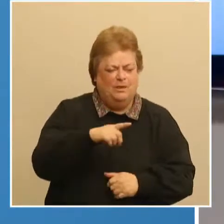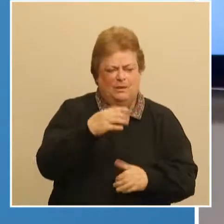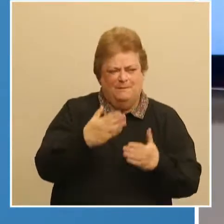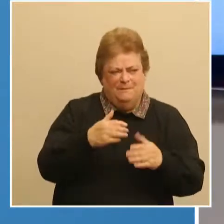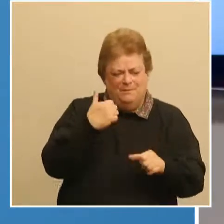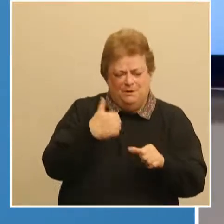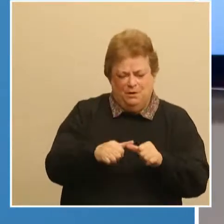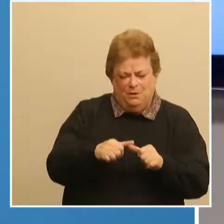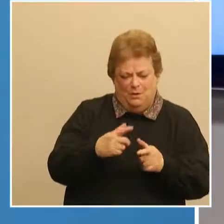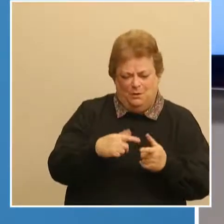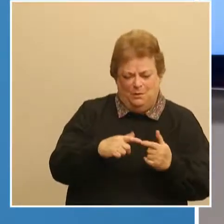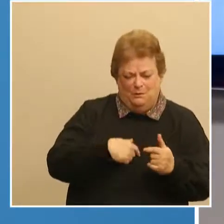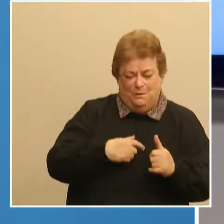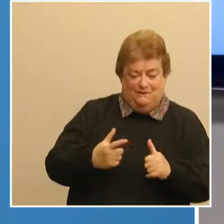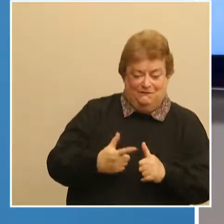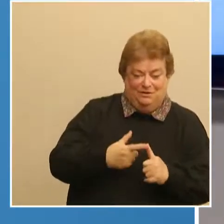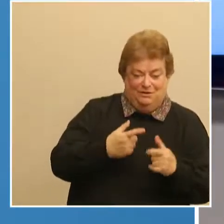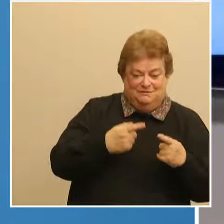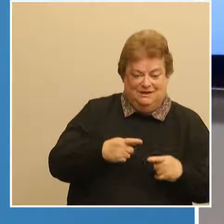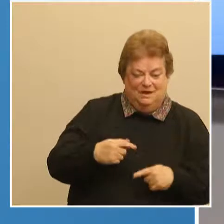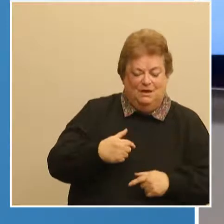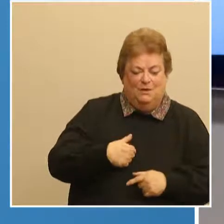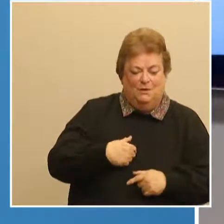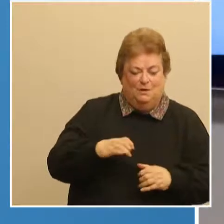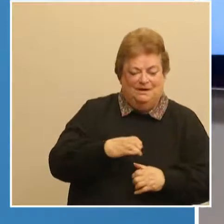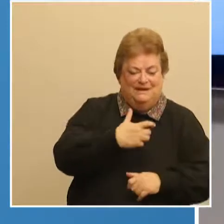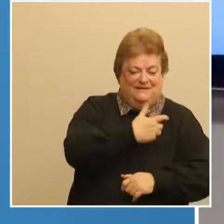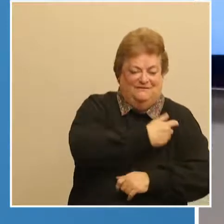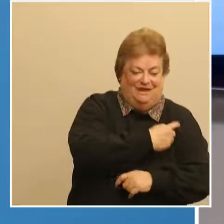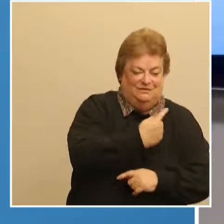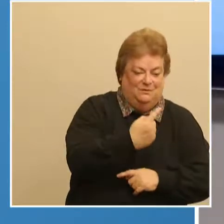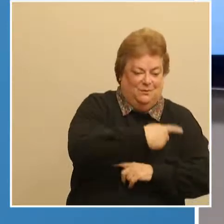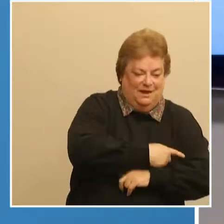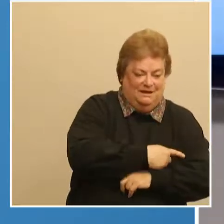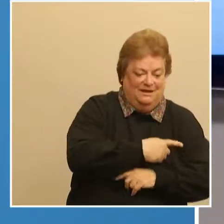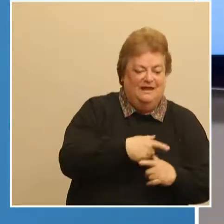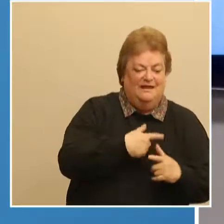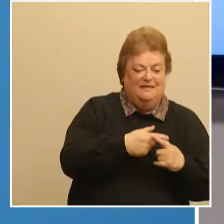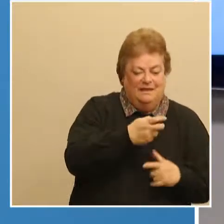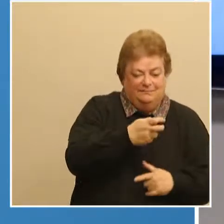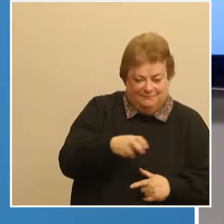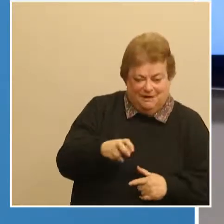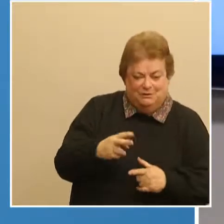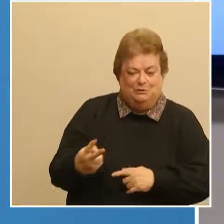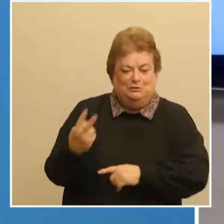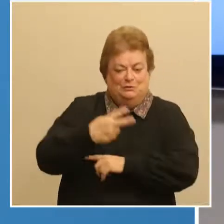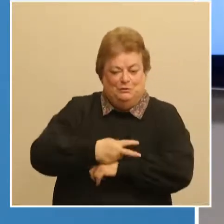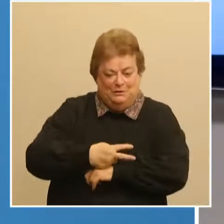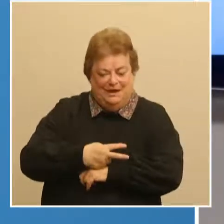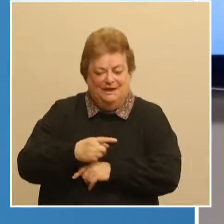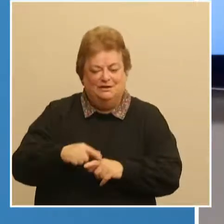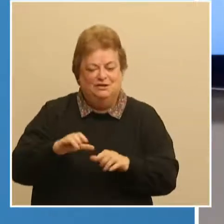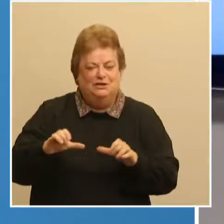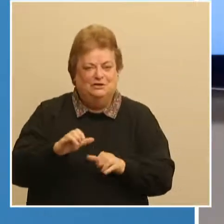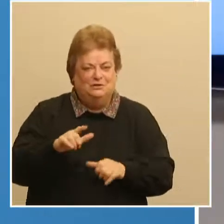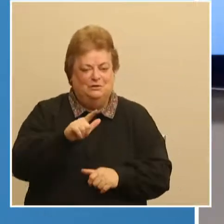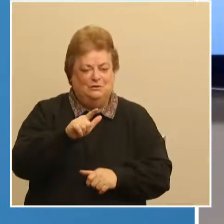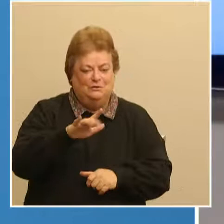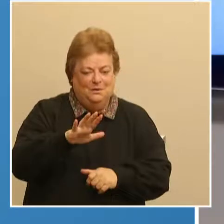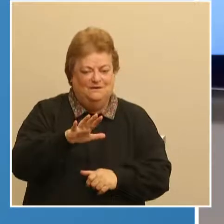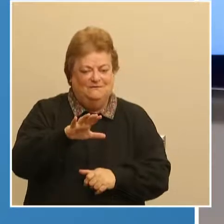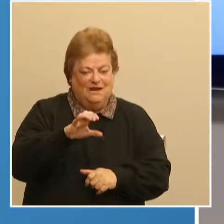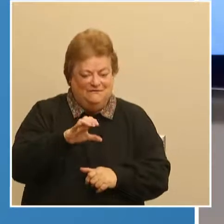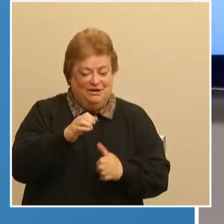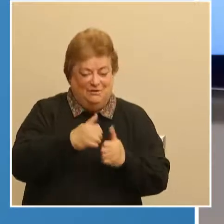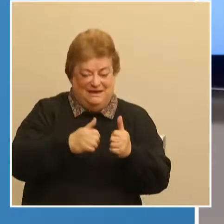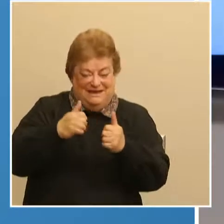first did this, we did the vaccines on one day, and we shifted to 2 days to do about 2,500 vaccines